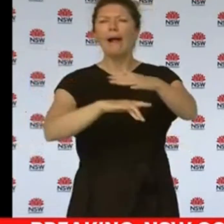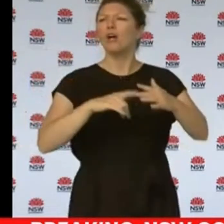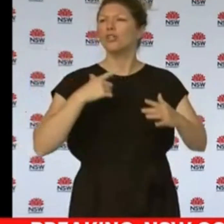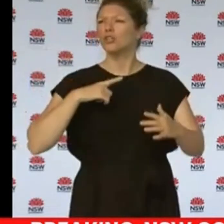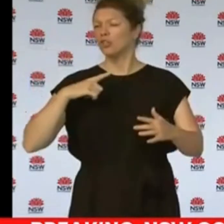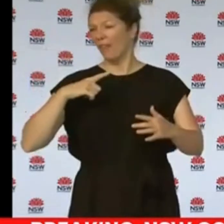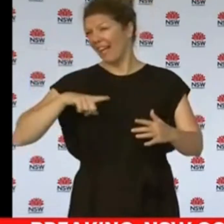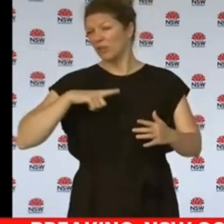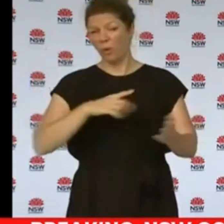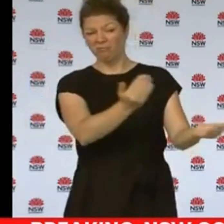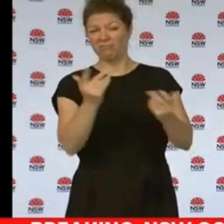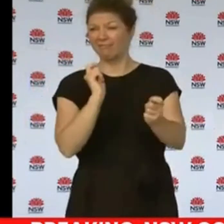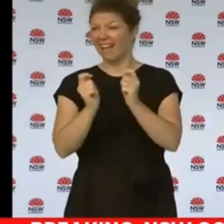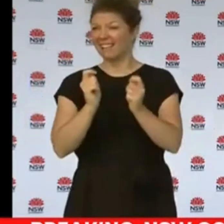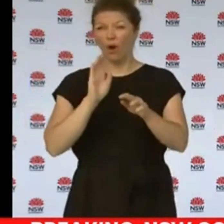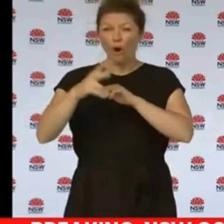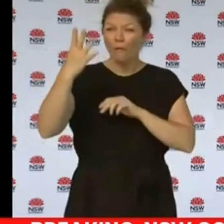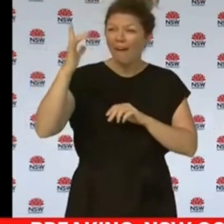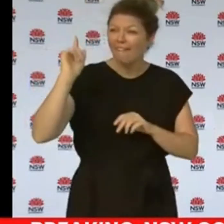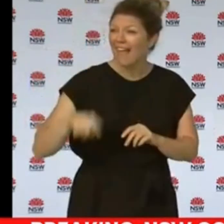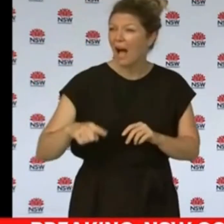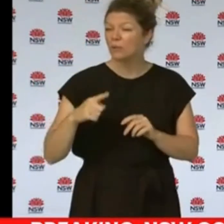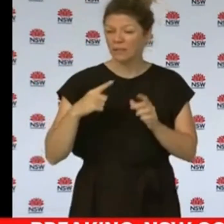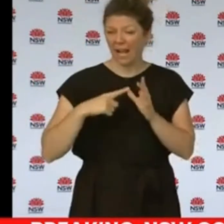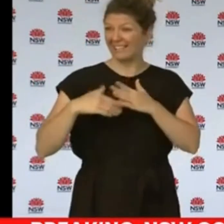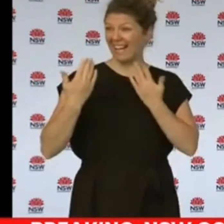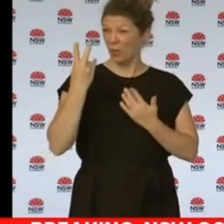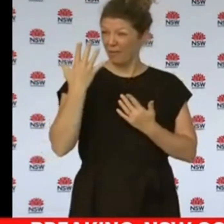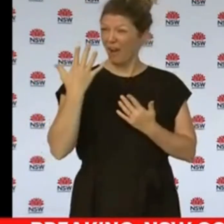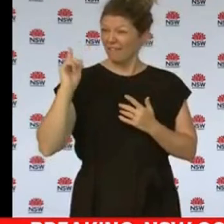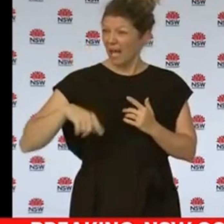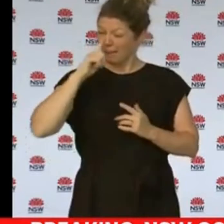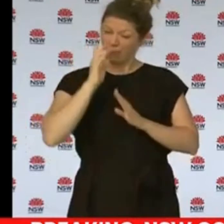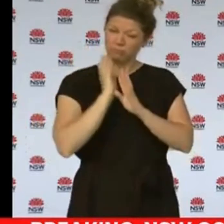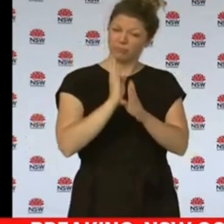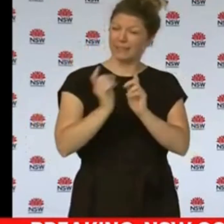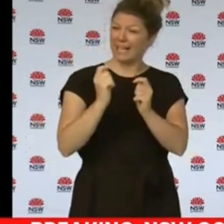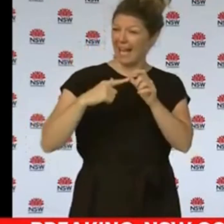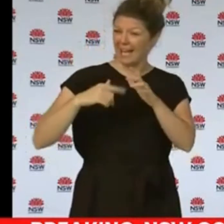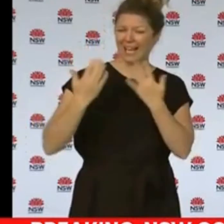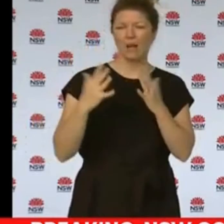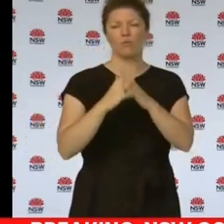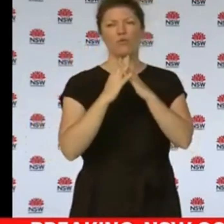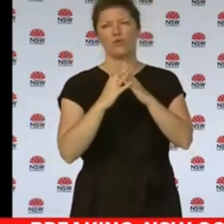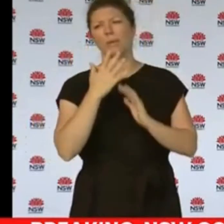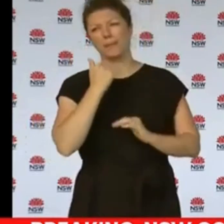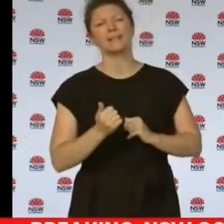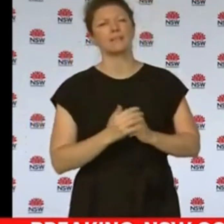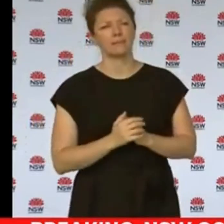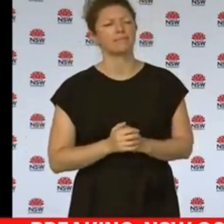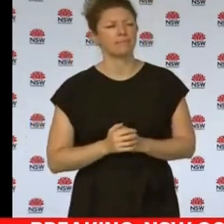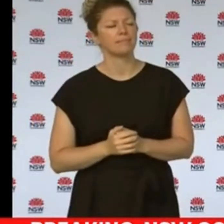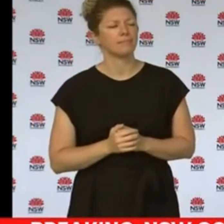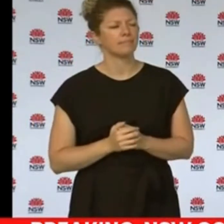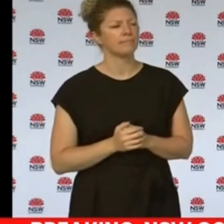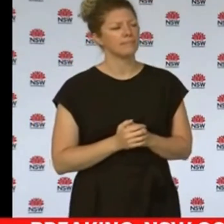the 25,000 that we've been achieving and sustain that for the next 14 days. And we